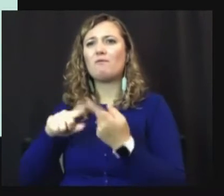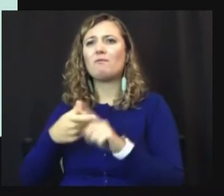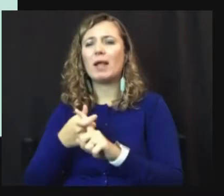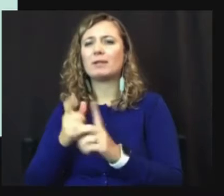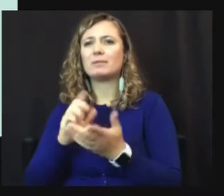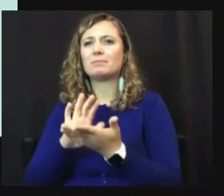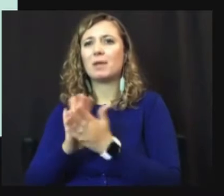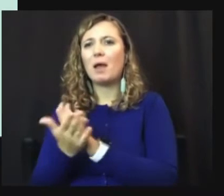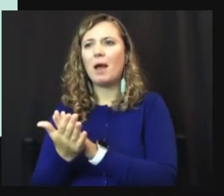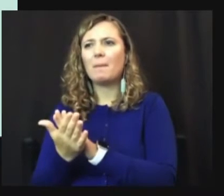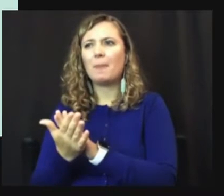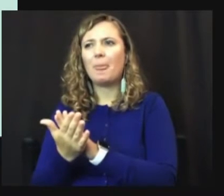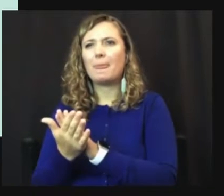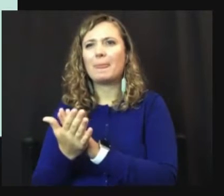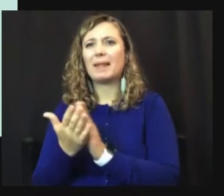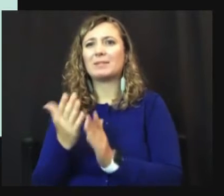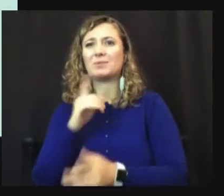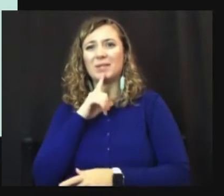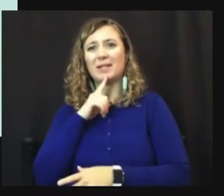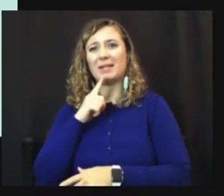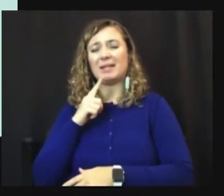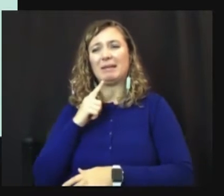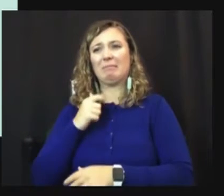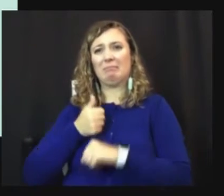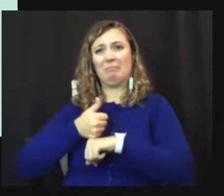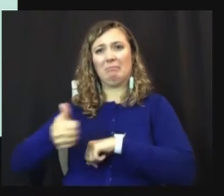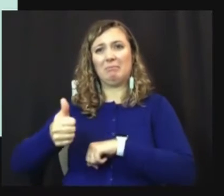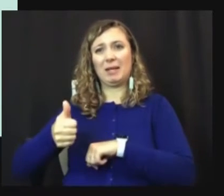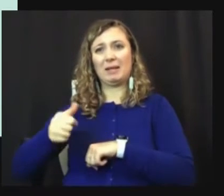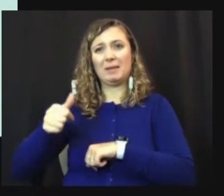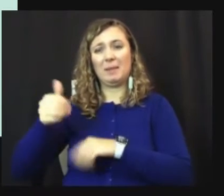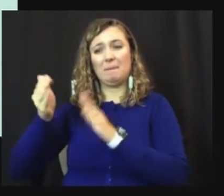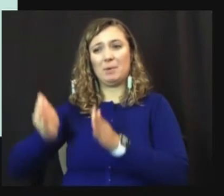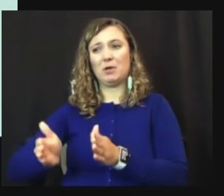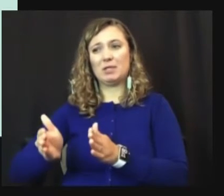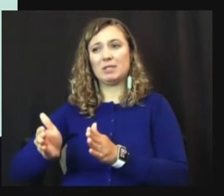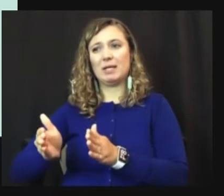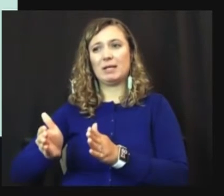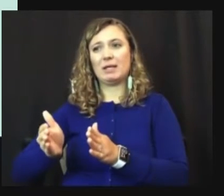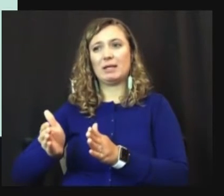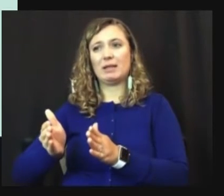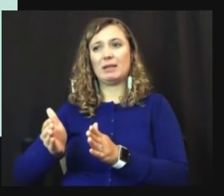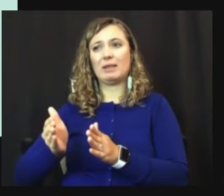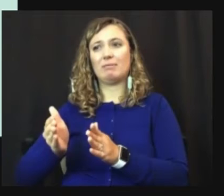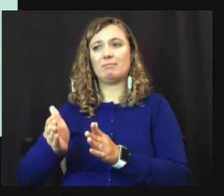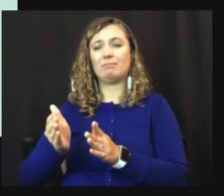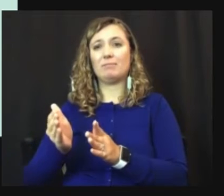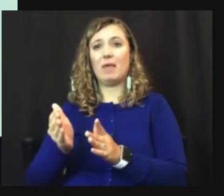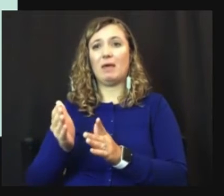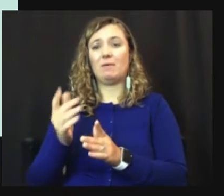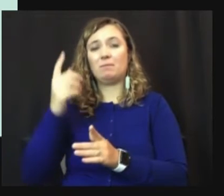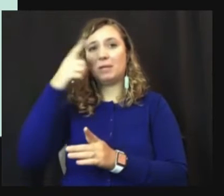of blaming the person who is being ostracized for their ostracization.